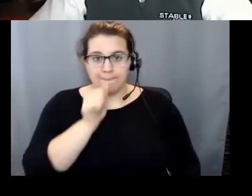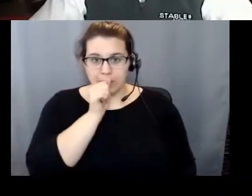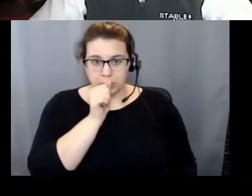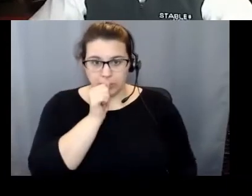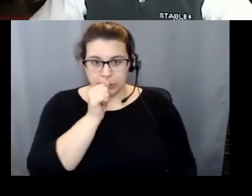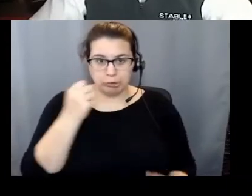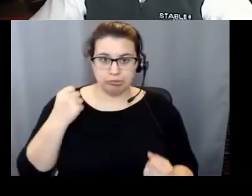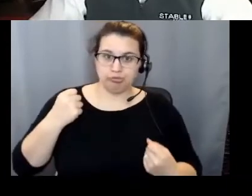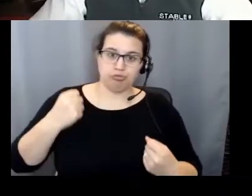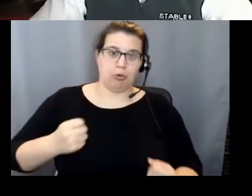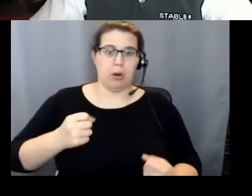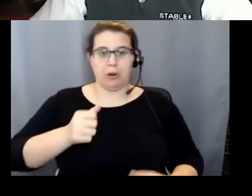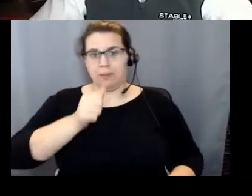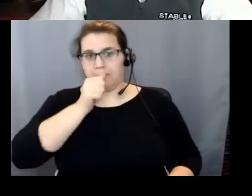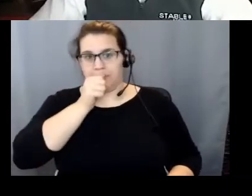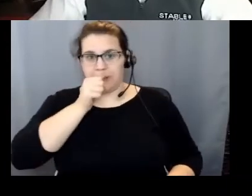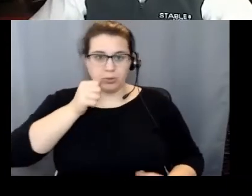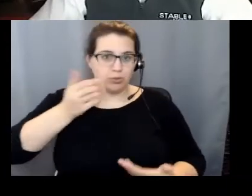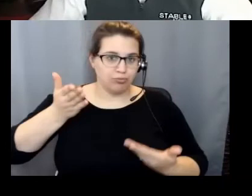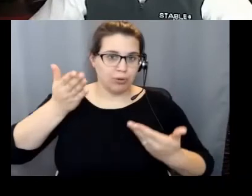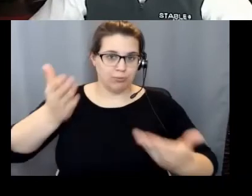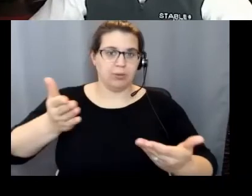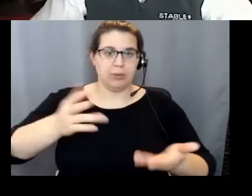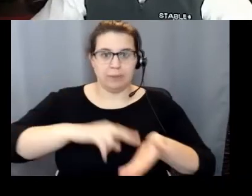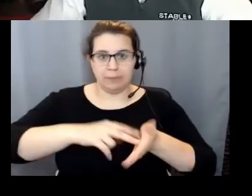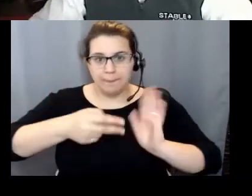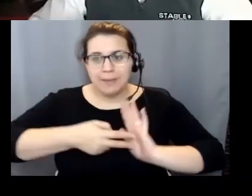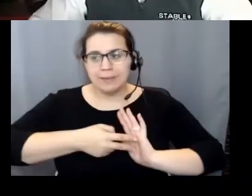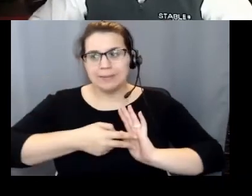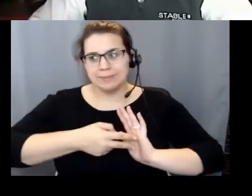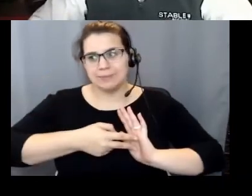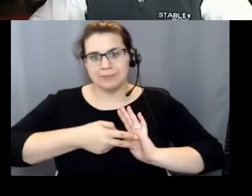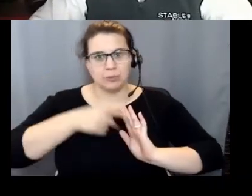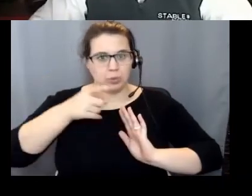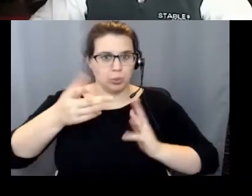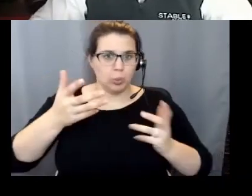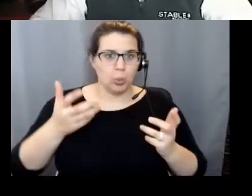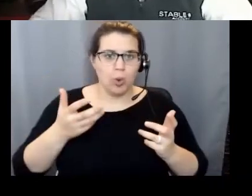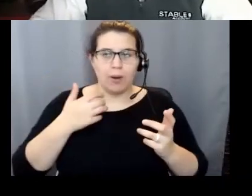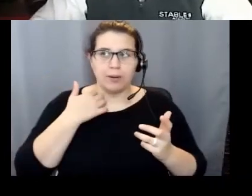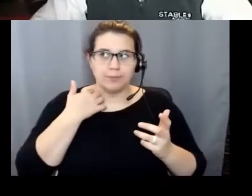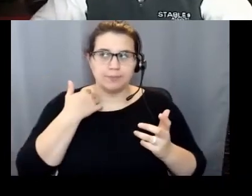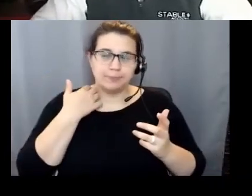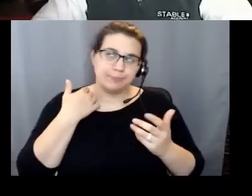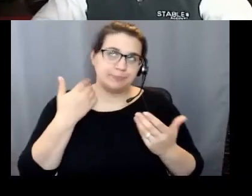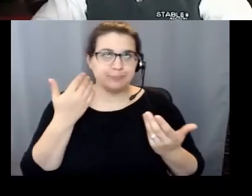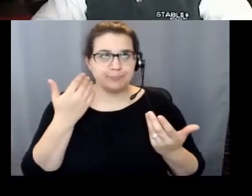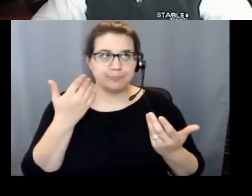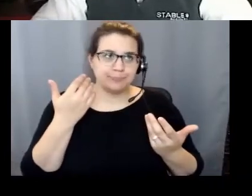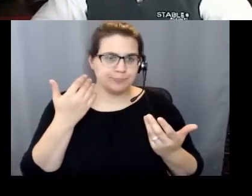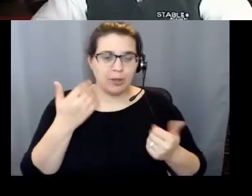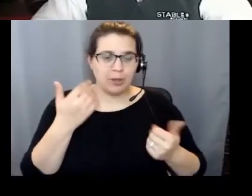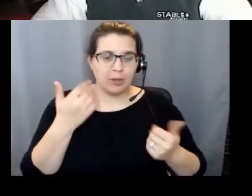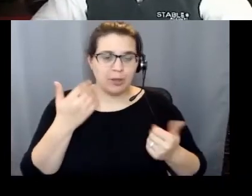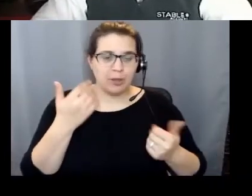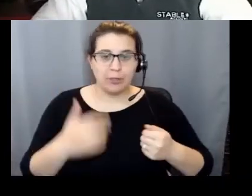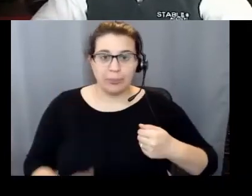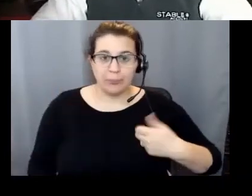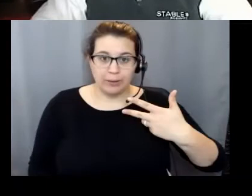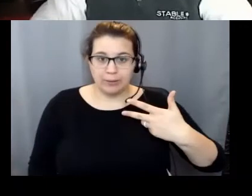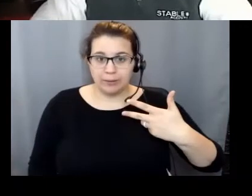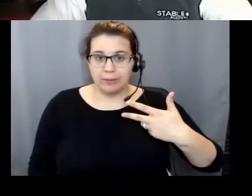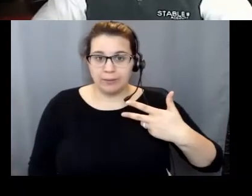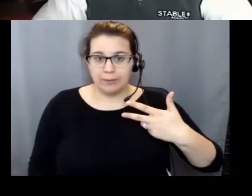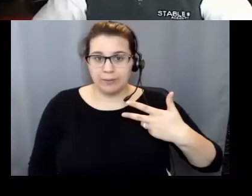Strong passwords are recommended, which means in general senses, you want at least 3 of